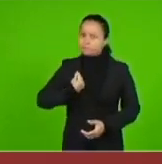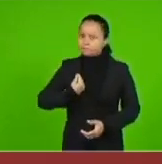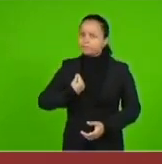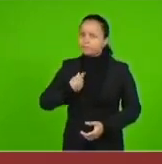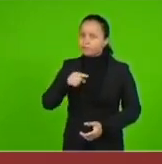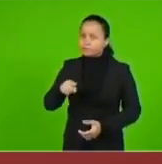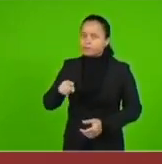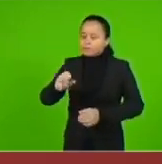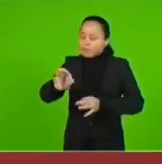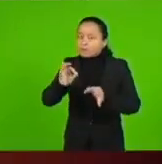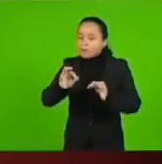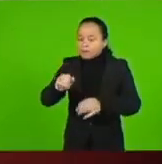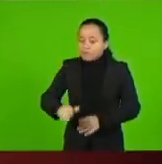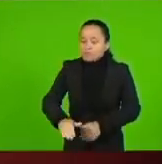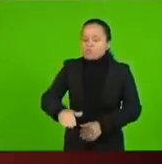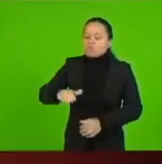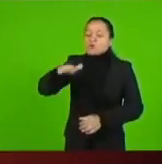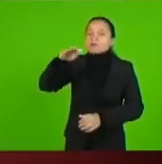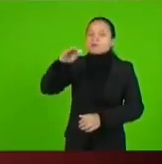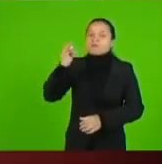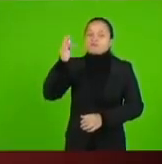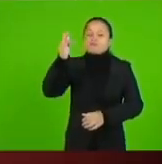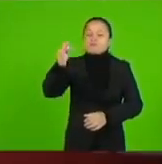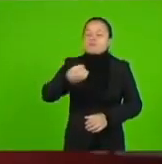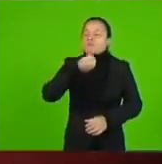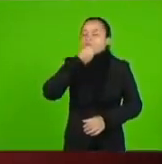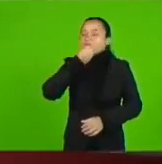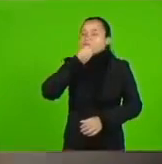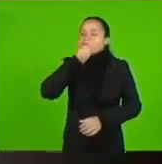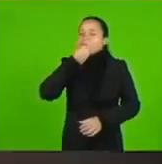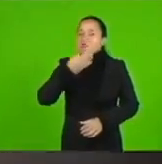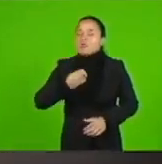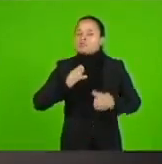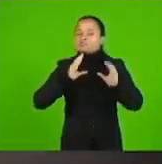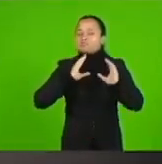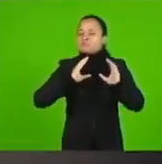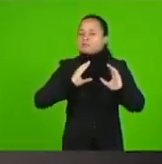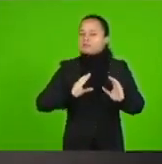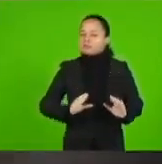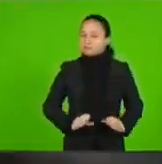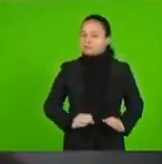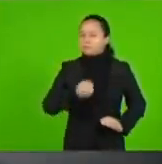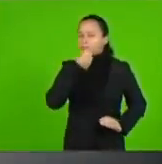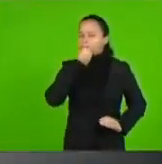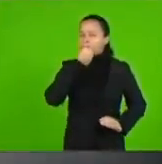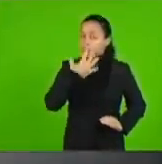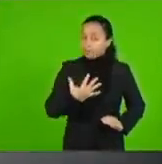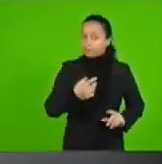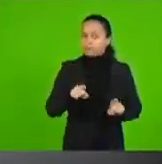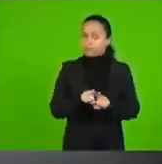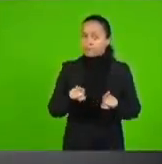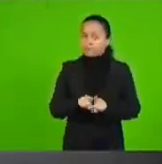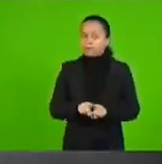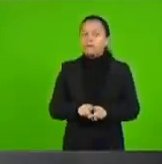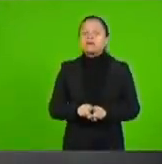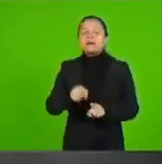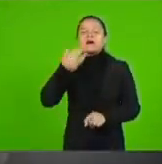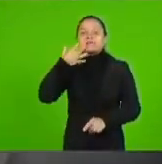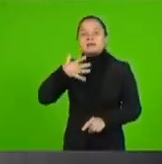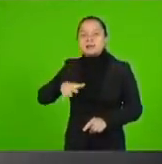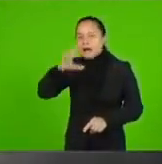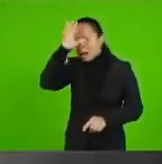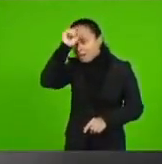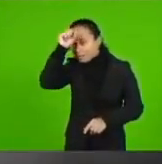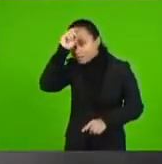with active role in the services and the preparation so that they may have a worthy and honorable future as